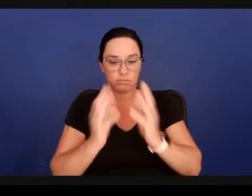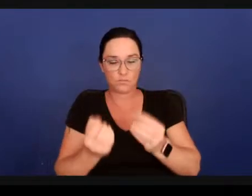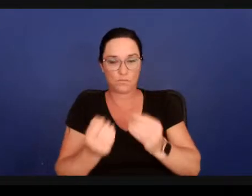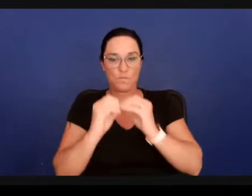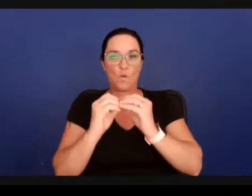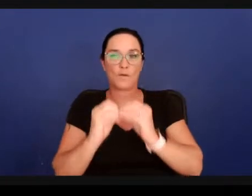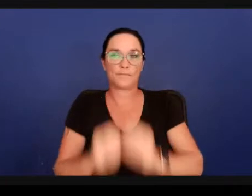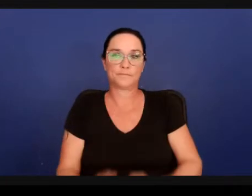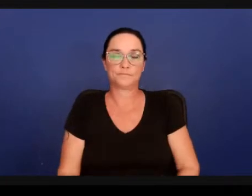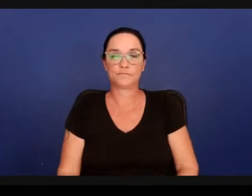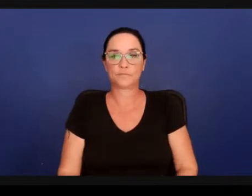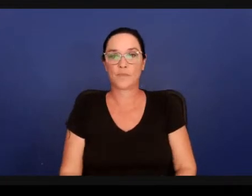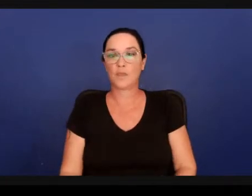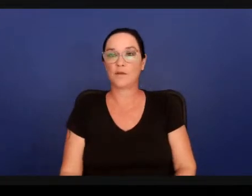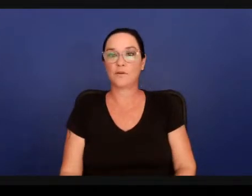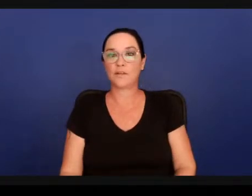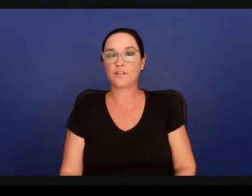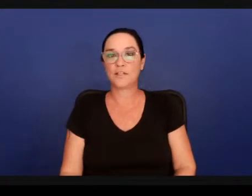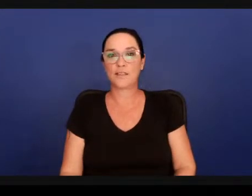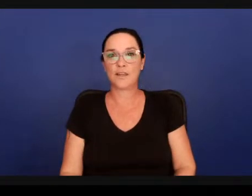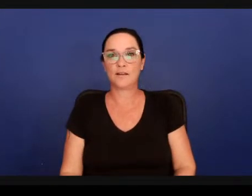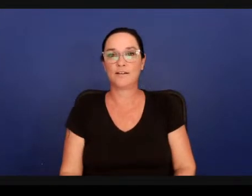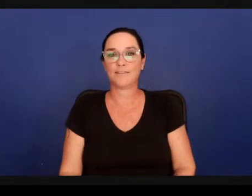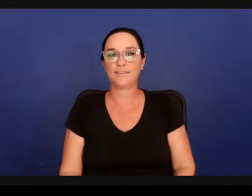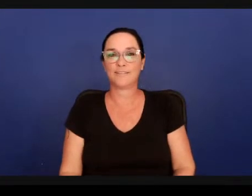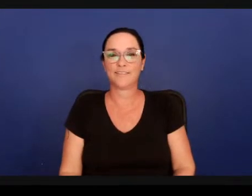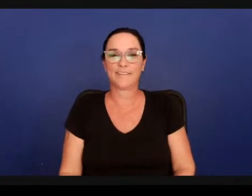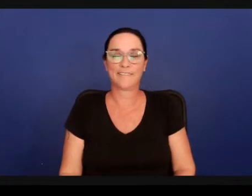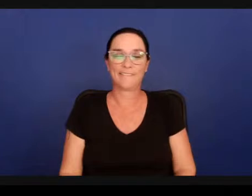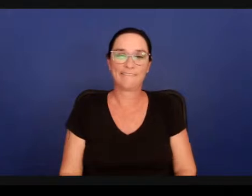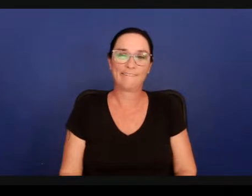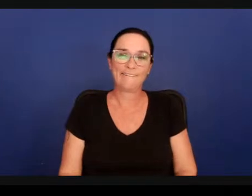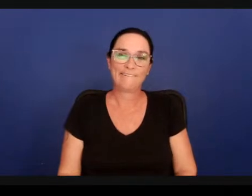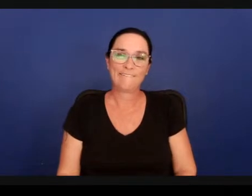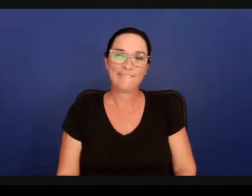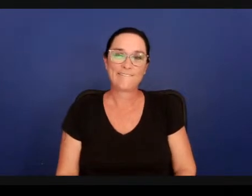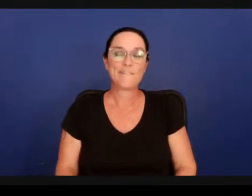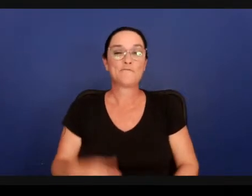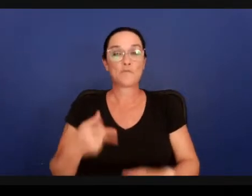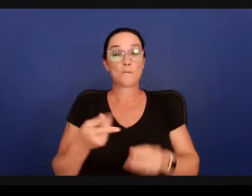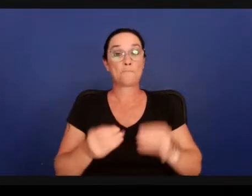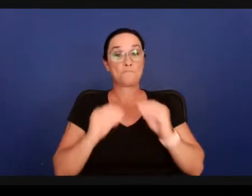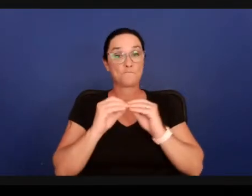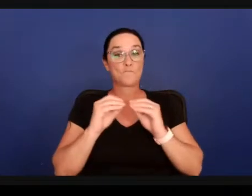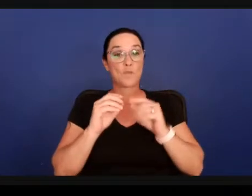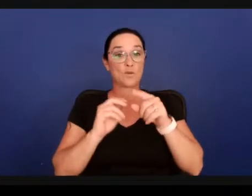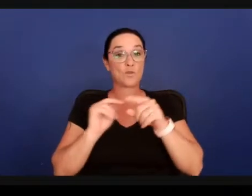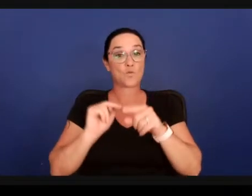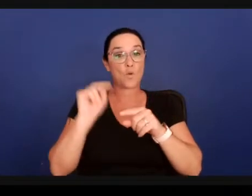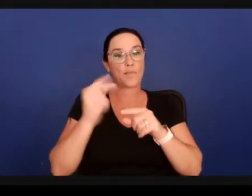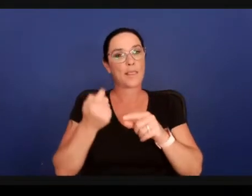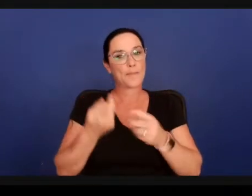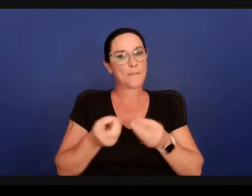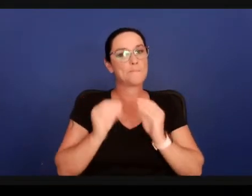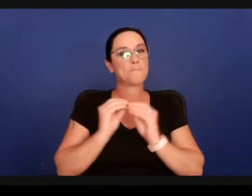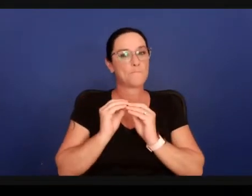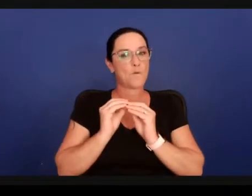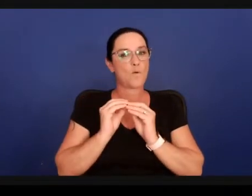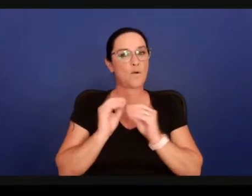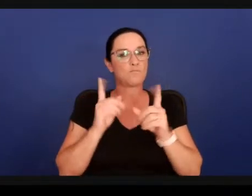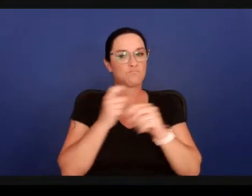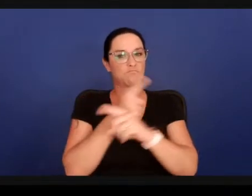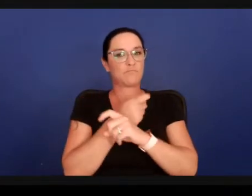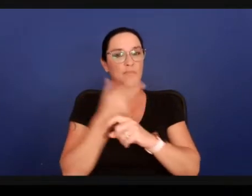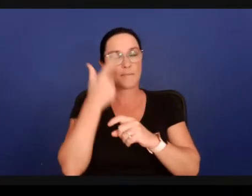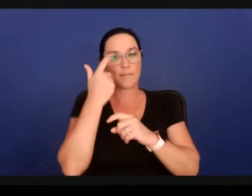context like that, right? This is the up signal. If you look at north is a little trickier because this whole south flank is always pulling